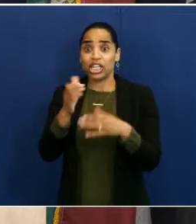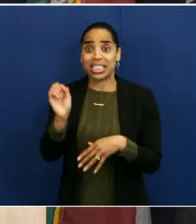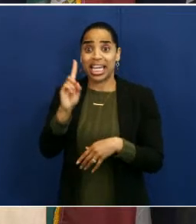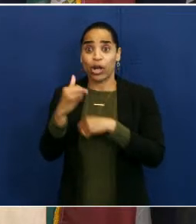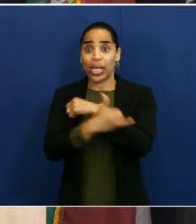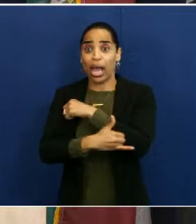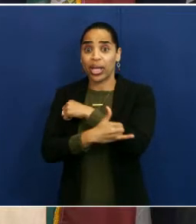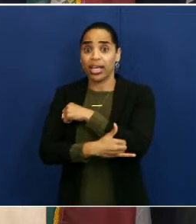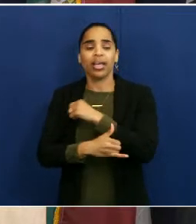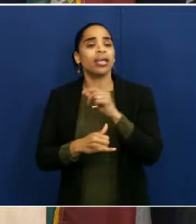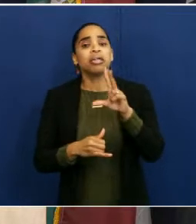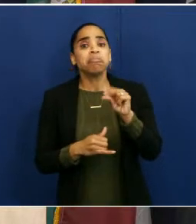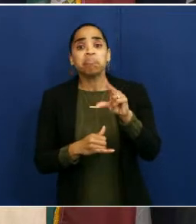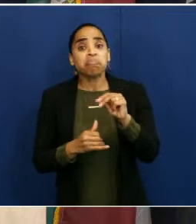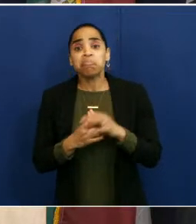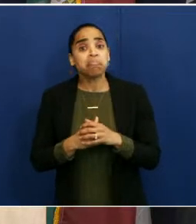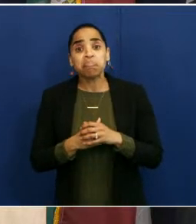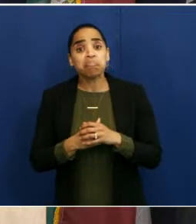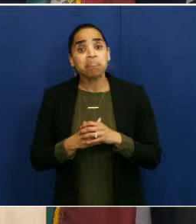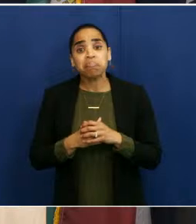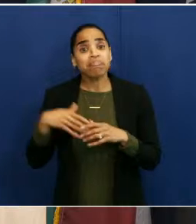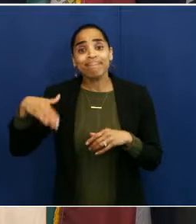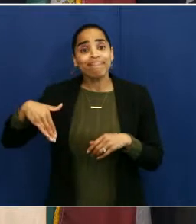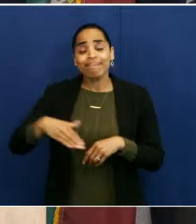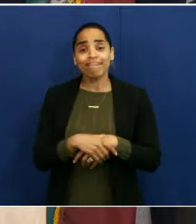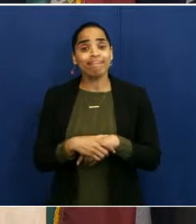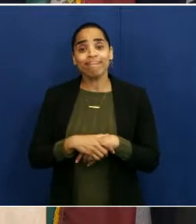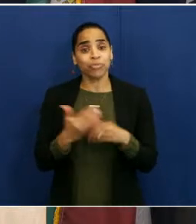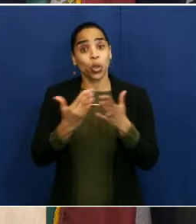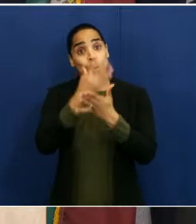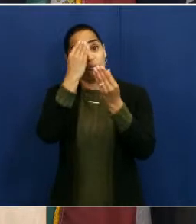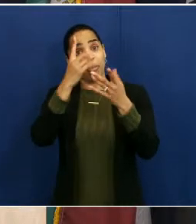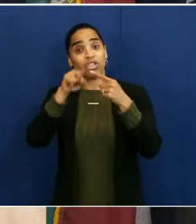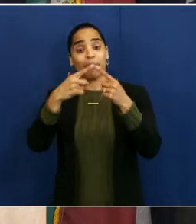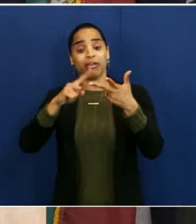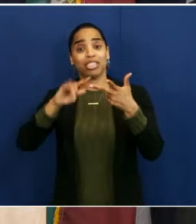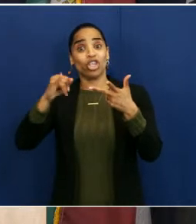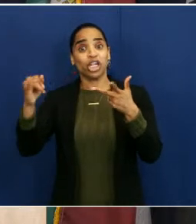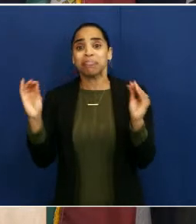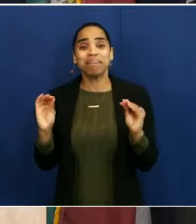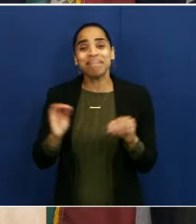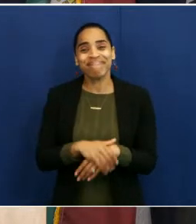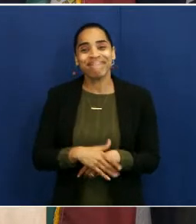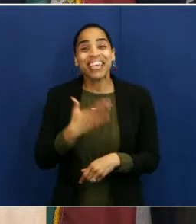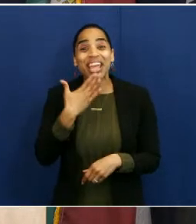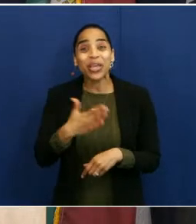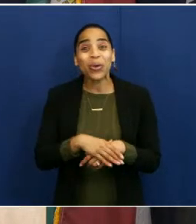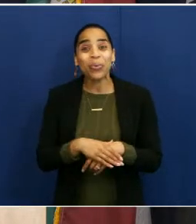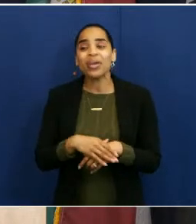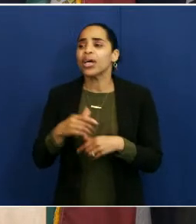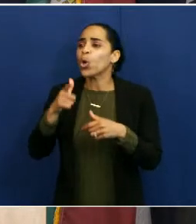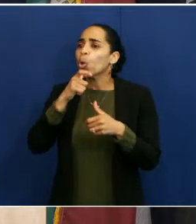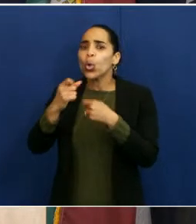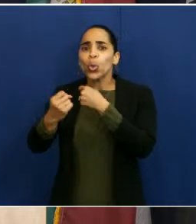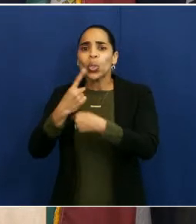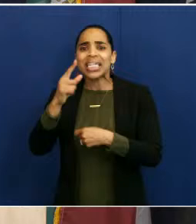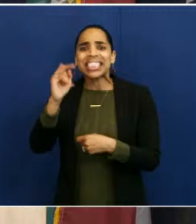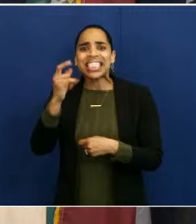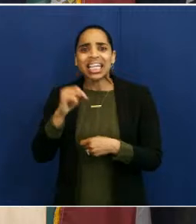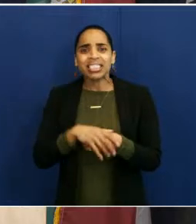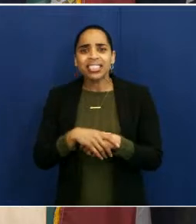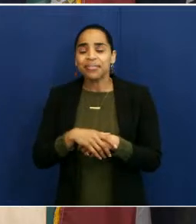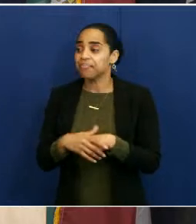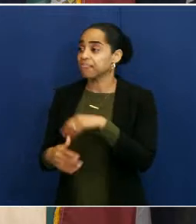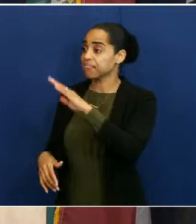No, we still haven't seen anything here. Okay, thank you. Thank you, Brandon. We'll go to our text questions. This first